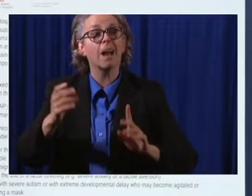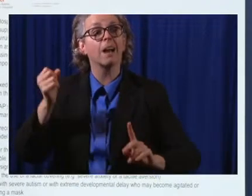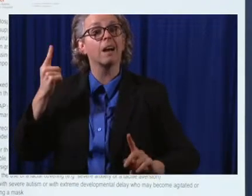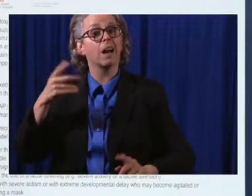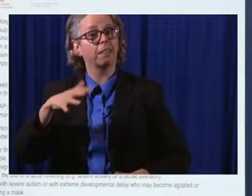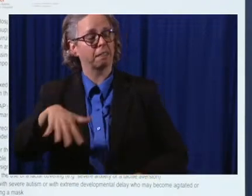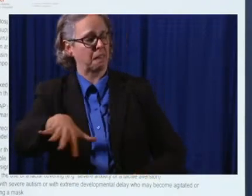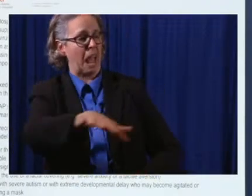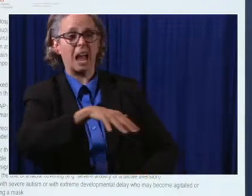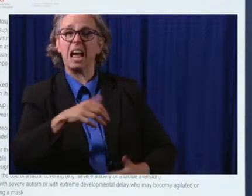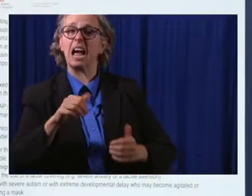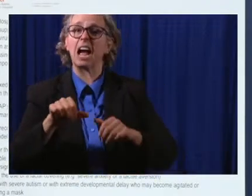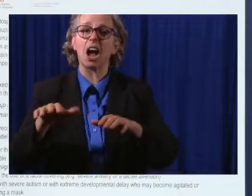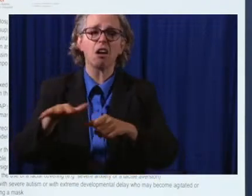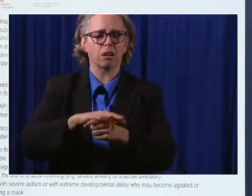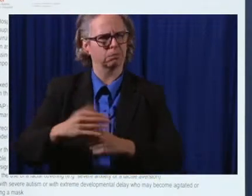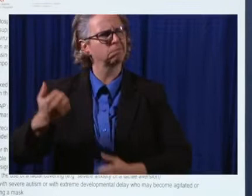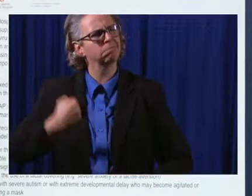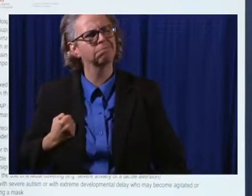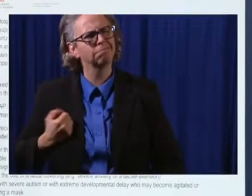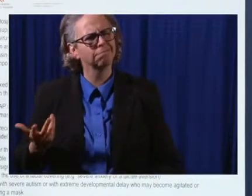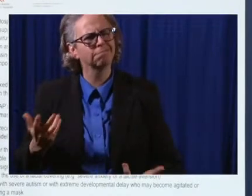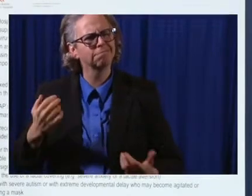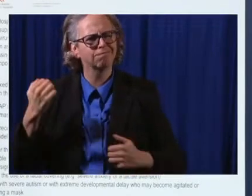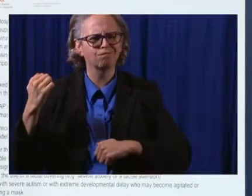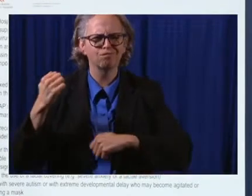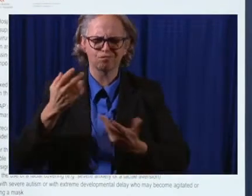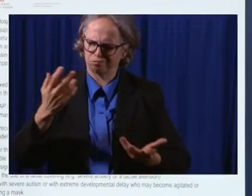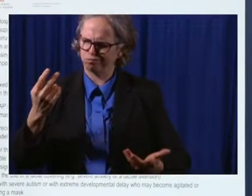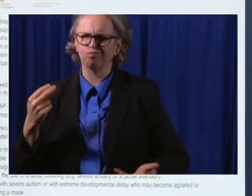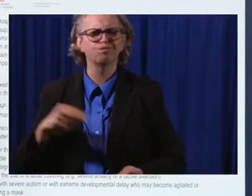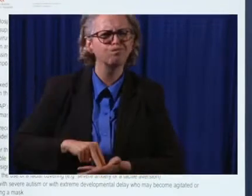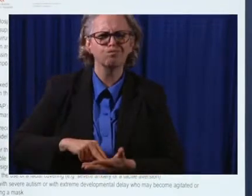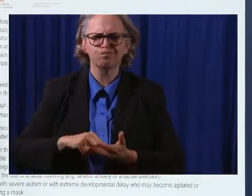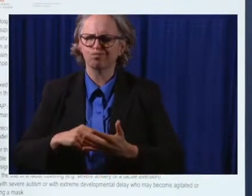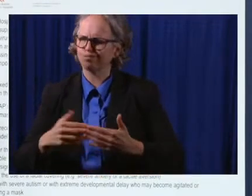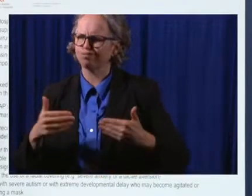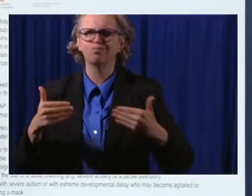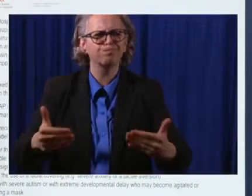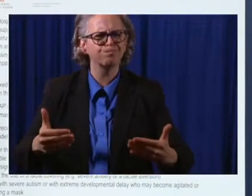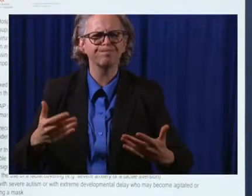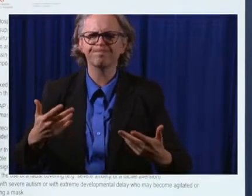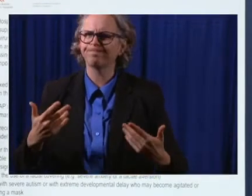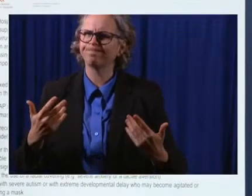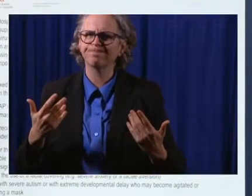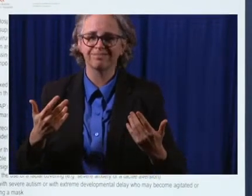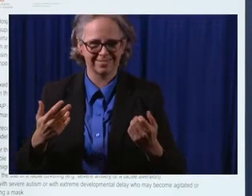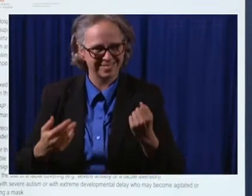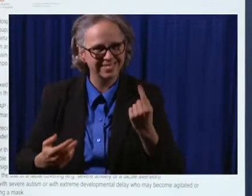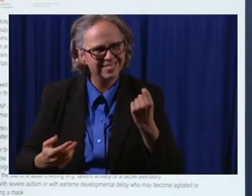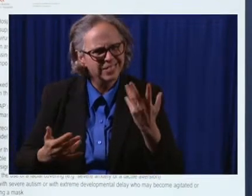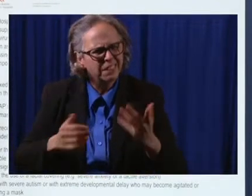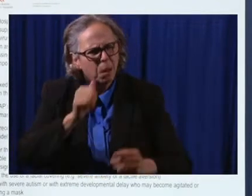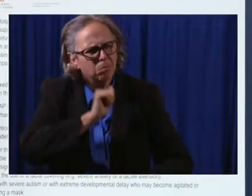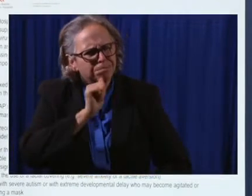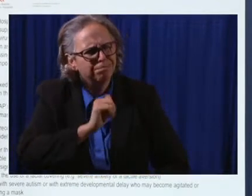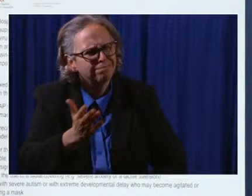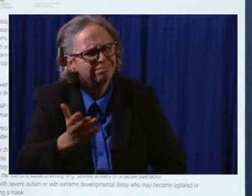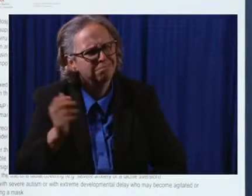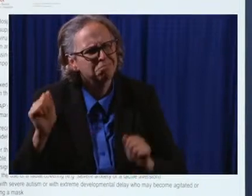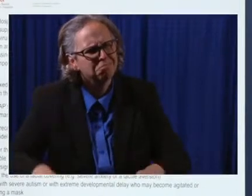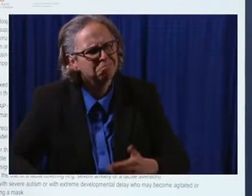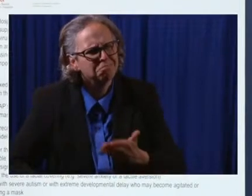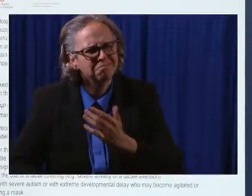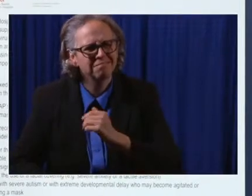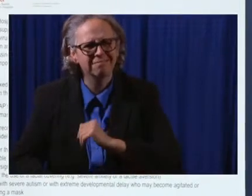resilient. Dayton is tough. Dayton is resilient. And through all this, Dayton, the gem city, shines